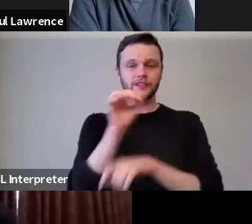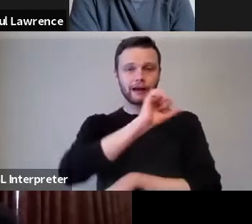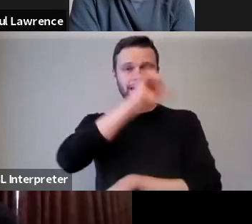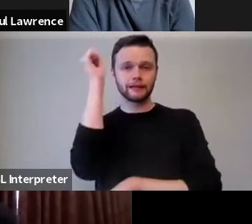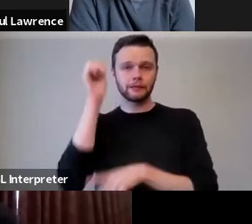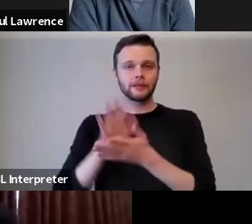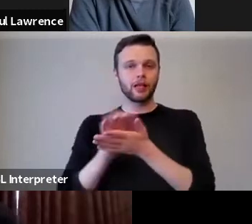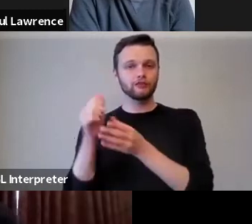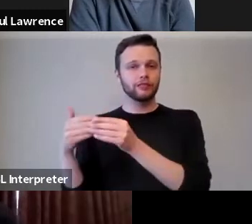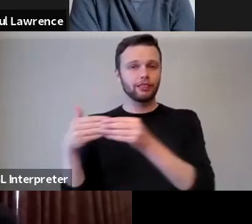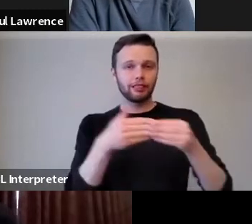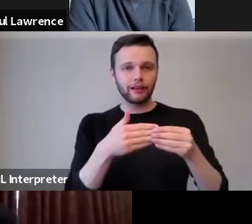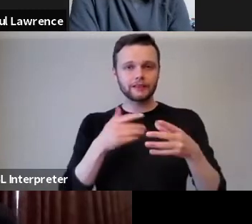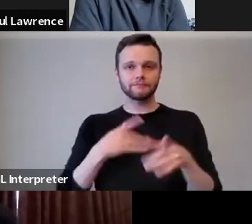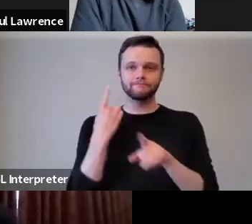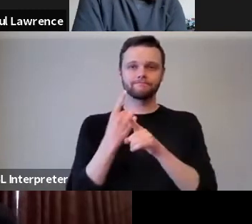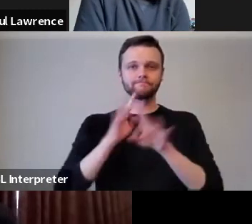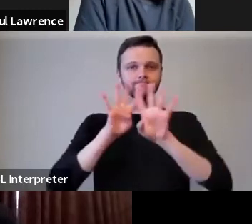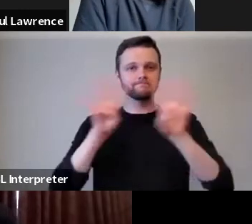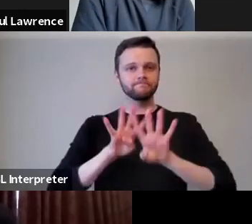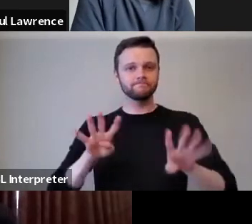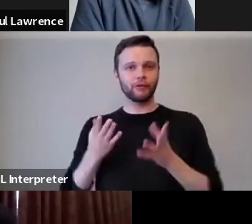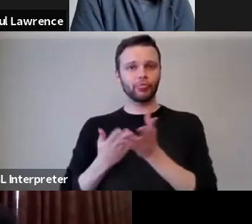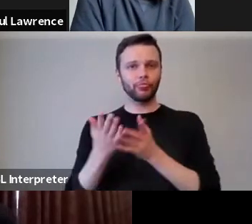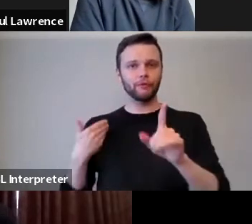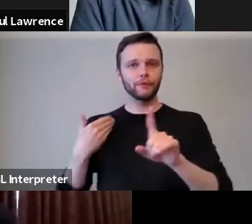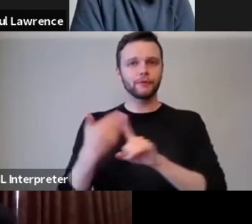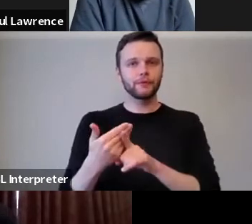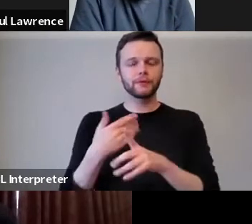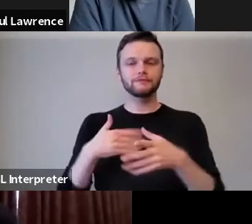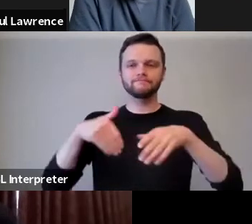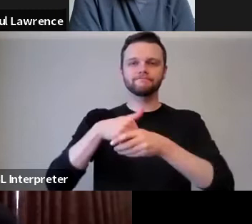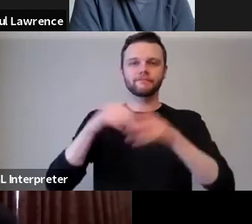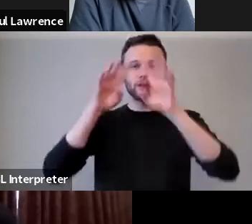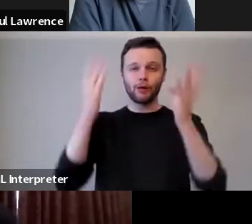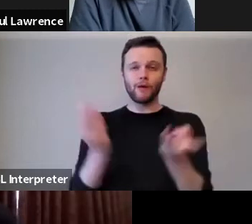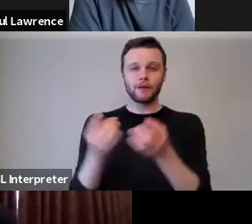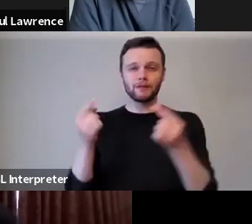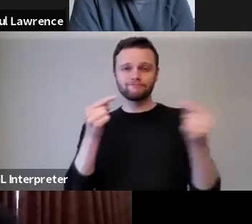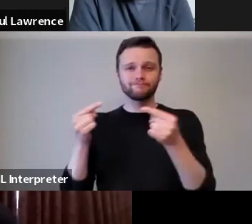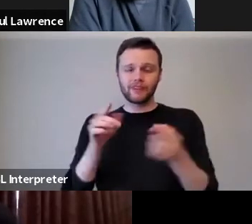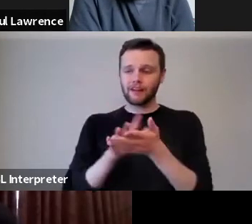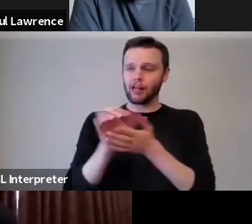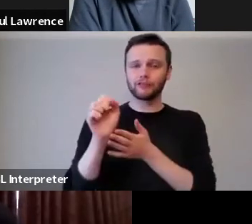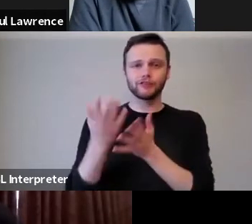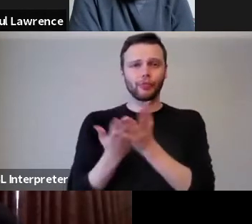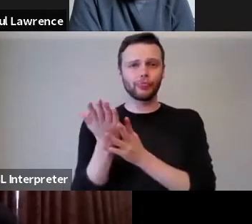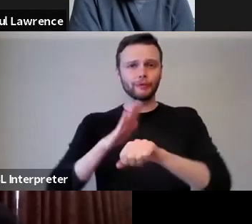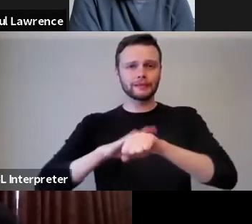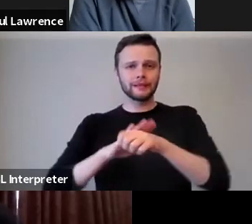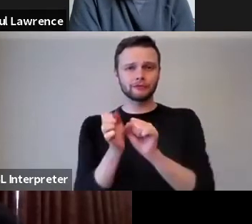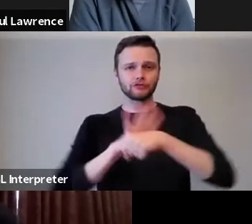who are contributing as panelists across the series which forms part of the global debate on how to make sense of culture in this time of coronavirus.